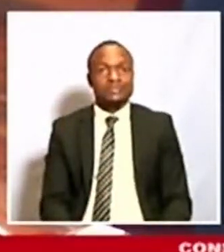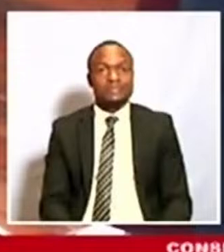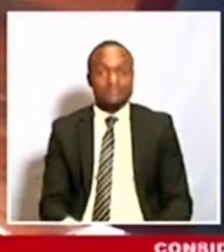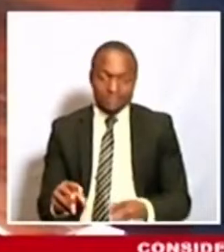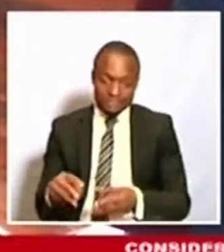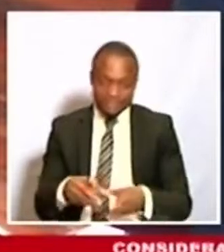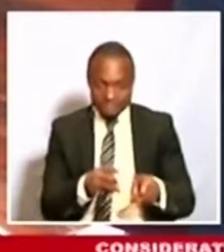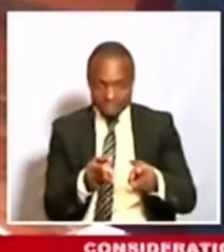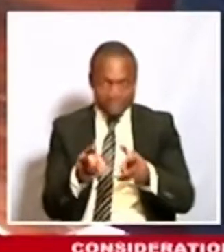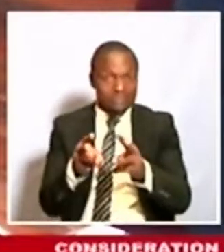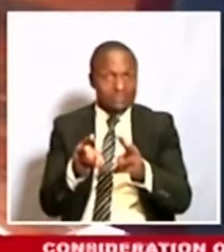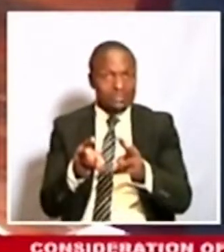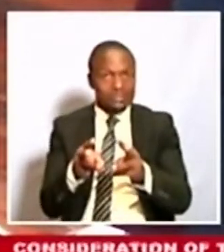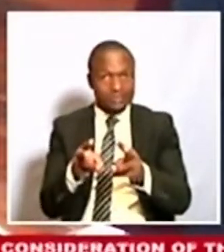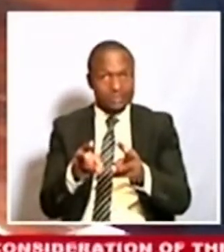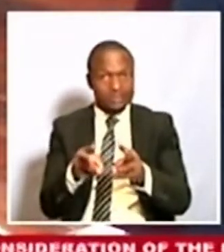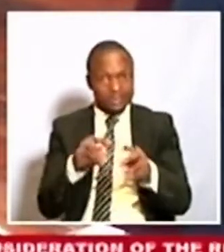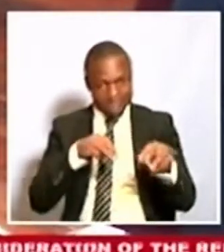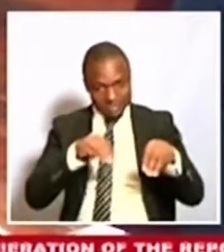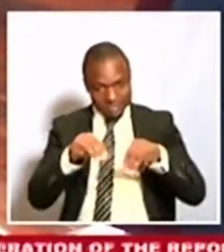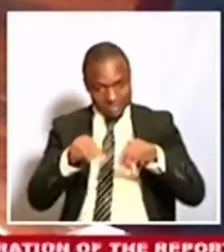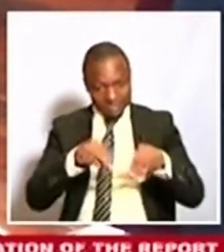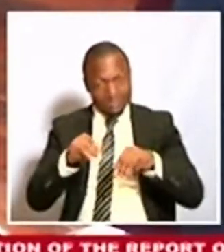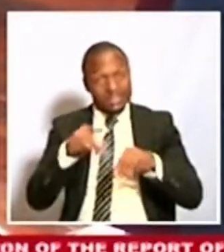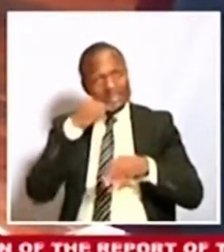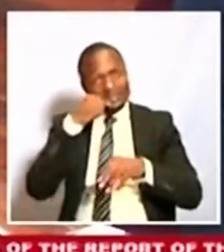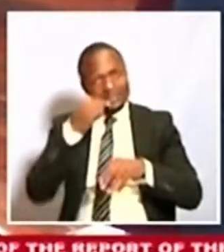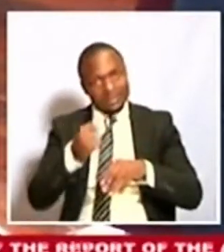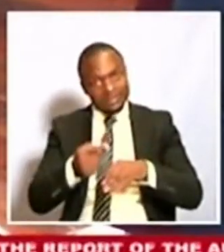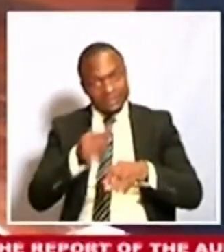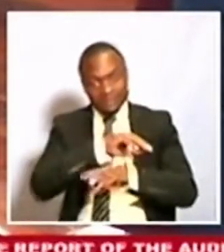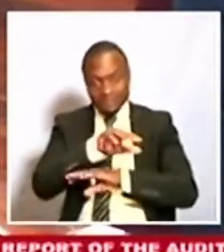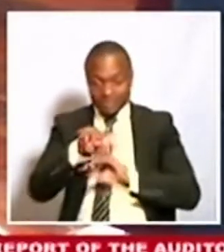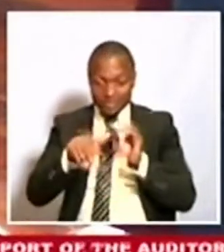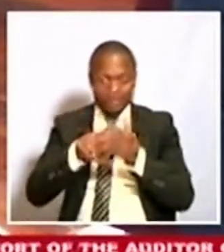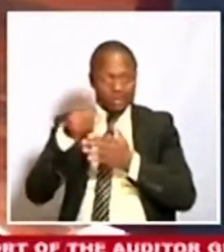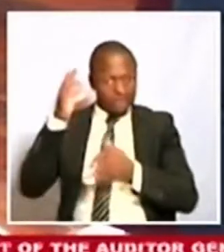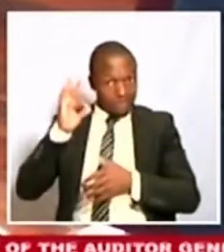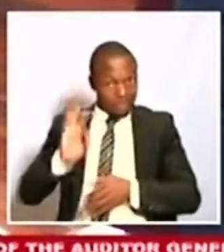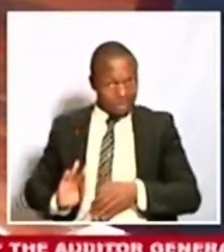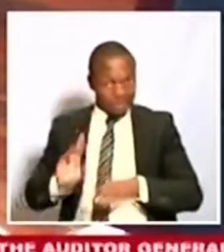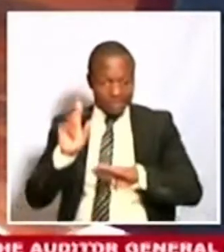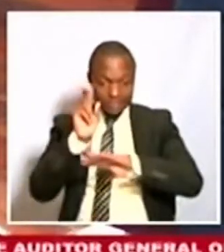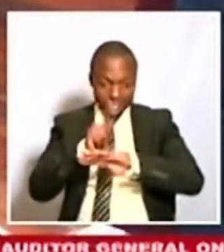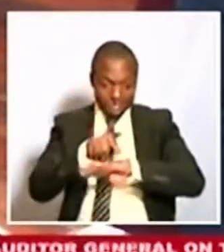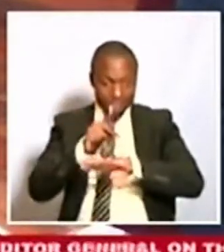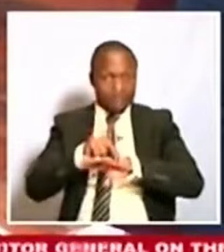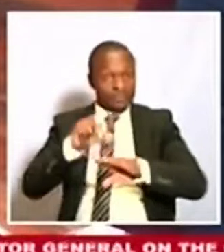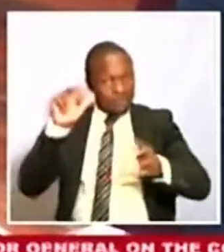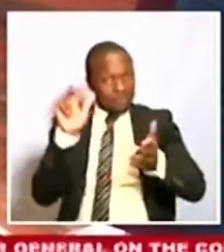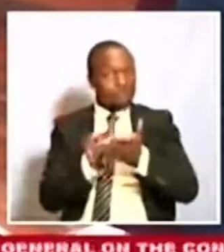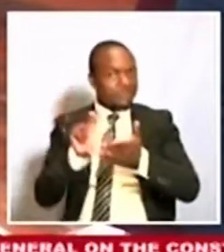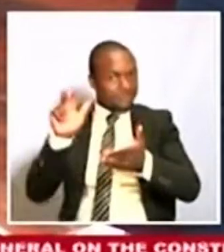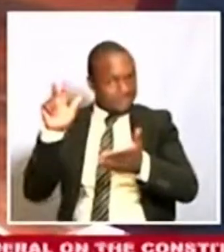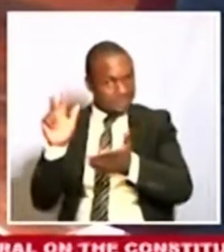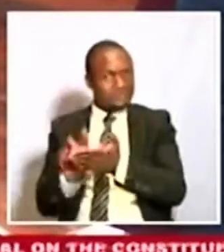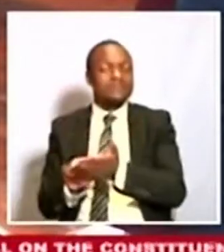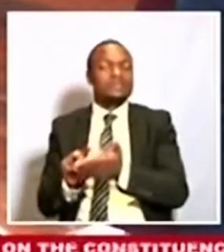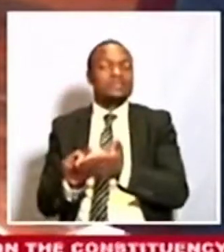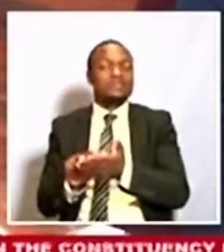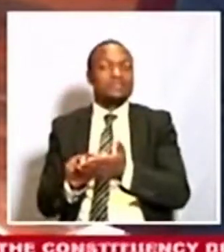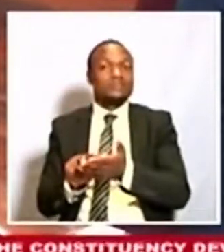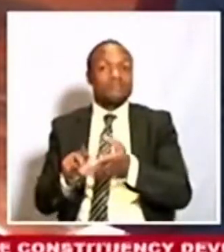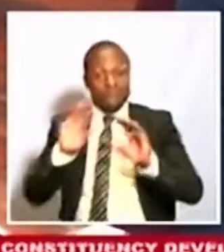Remedial measure. Management wishes to state that all beneficiaries whose projects have been approved are